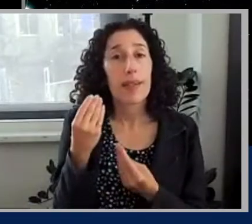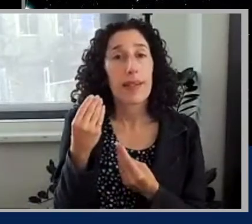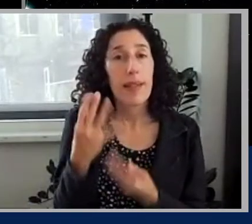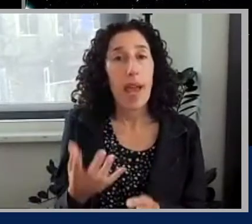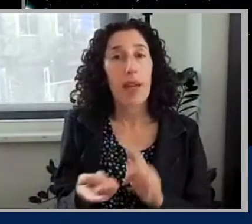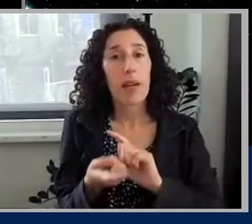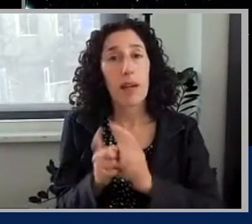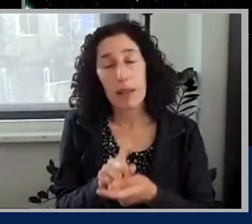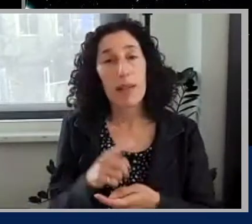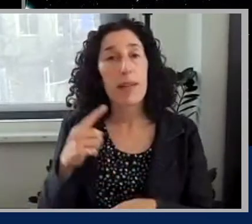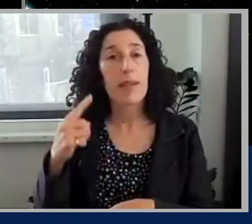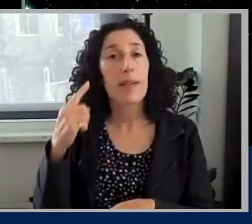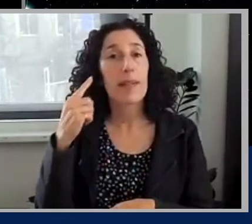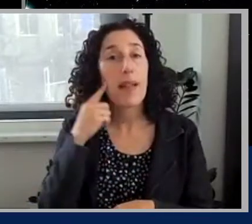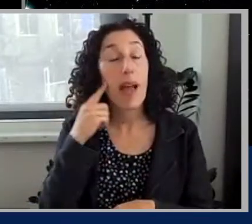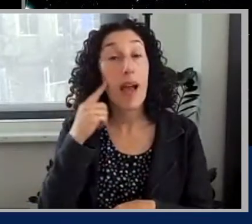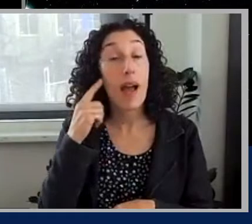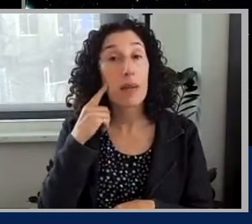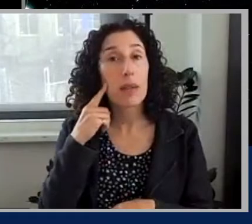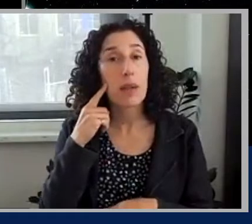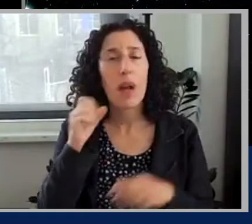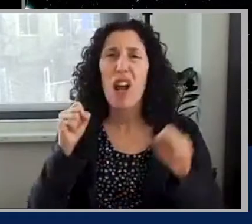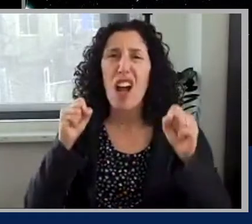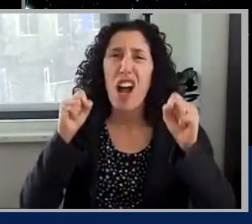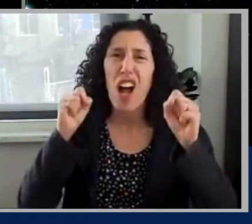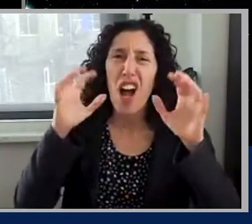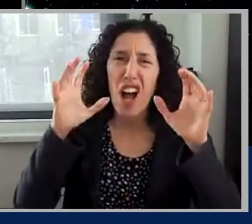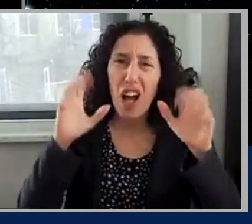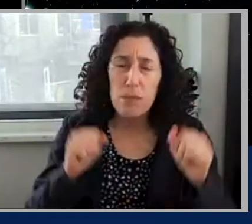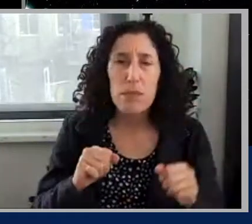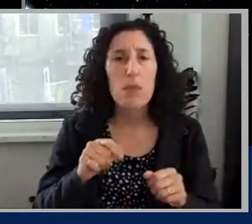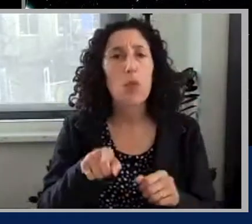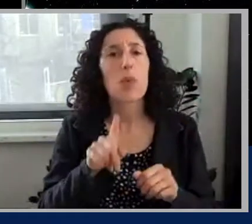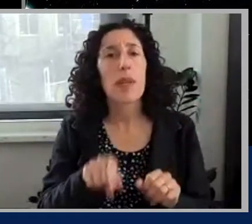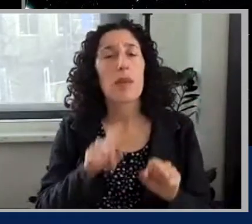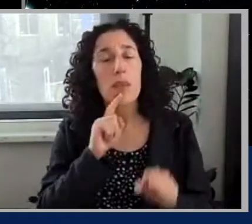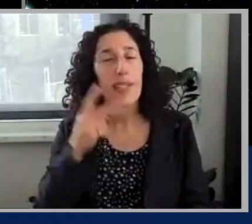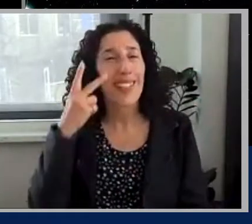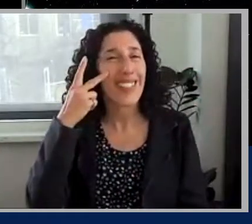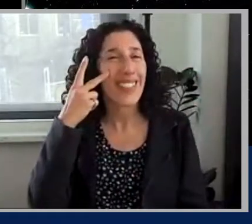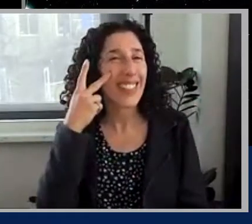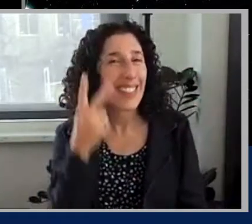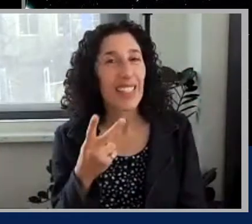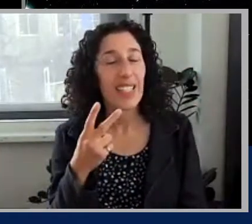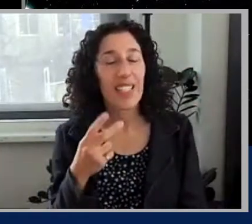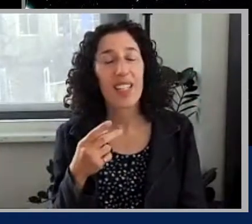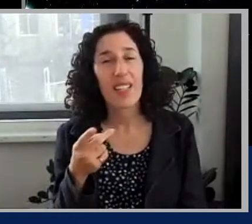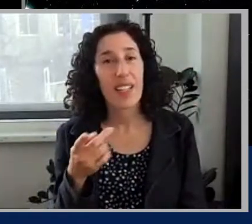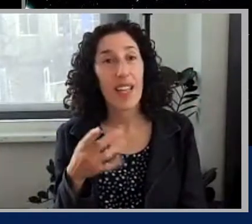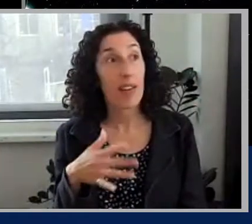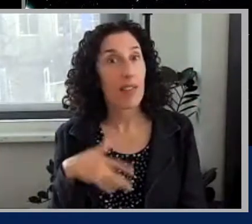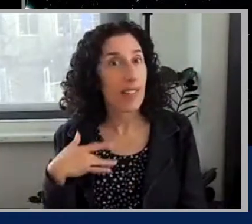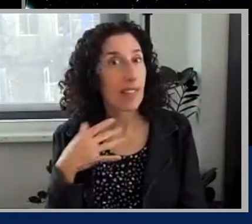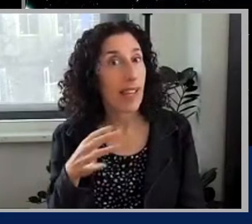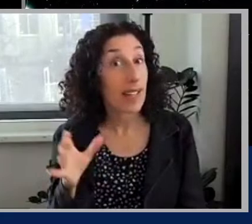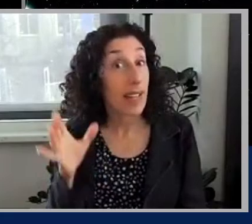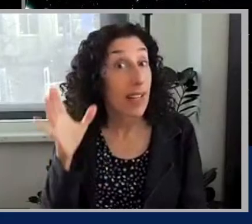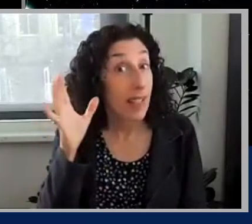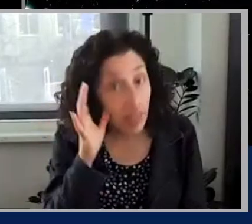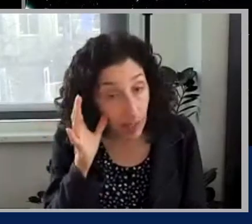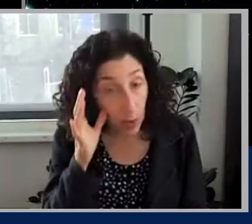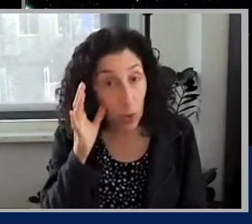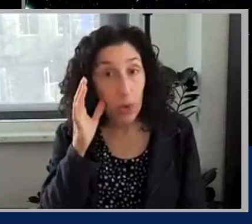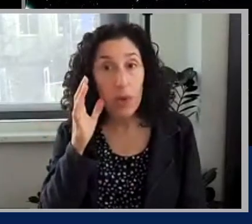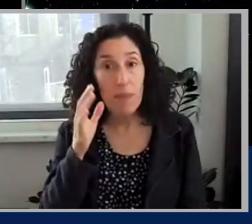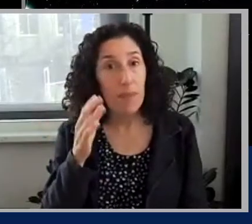for the first time as a truly descriptive tool. This one went viral. A friend of ours had posted